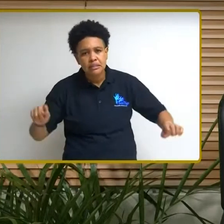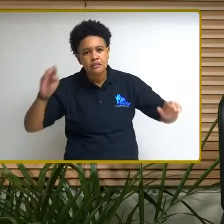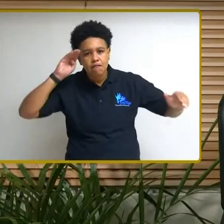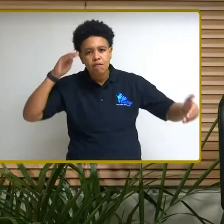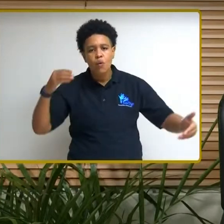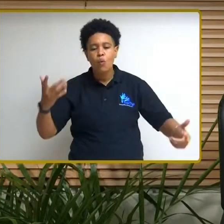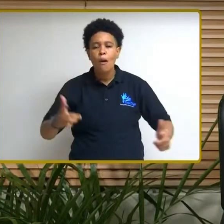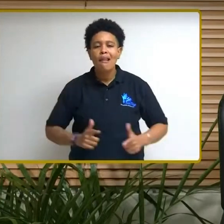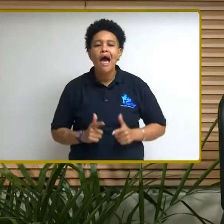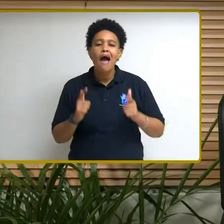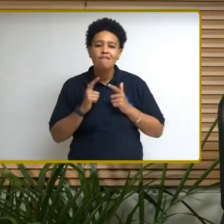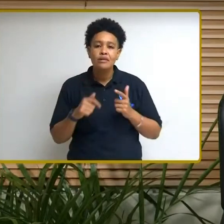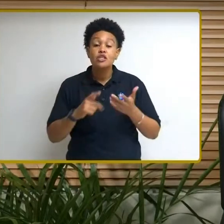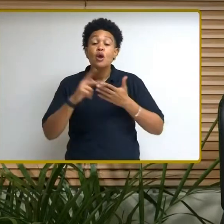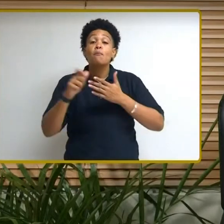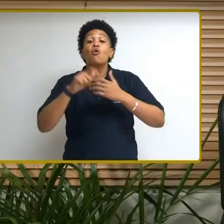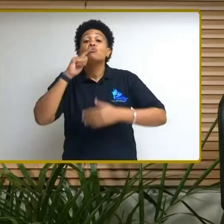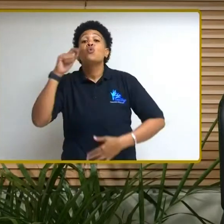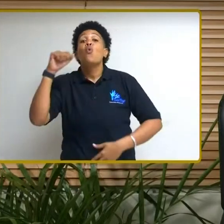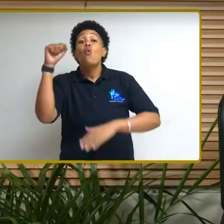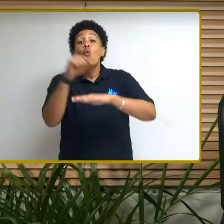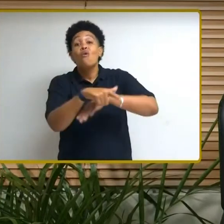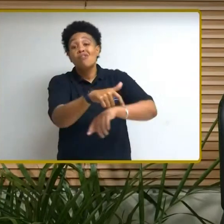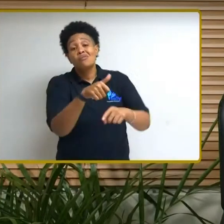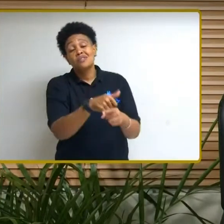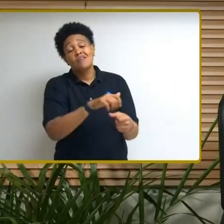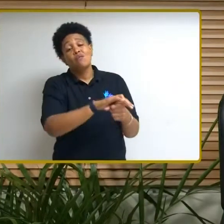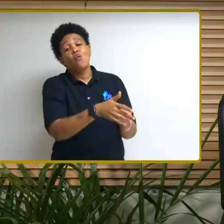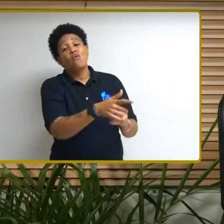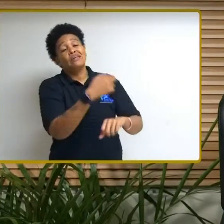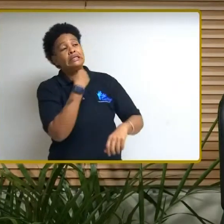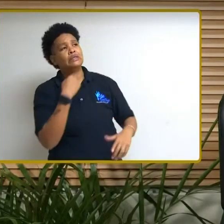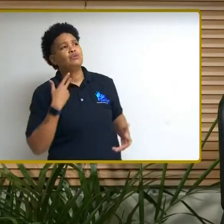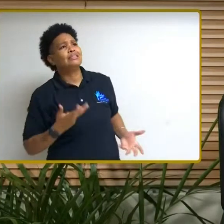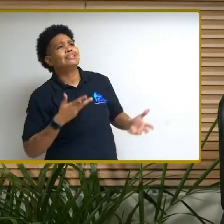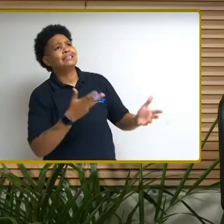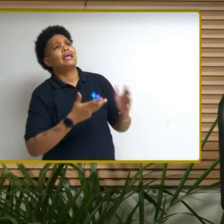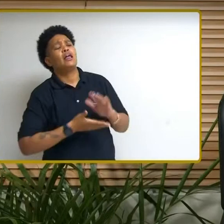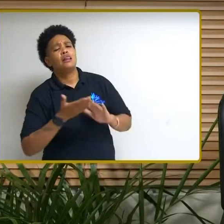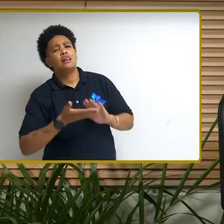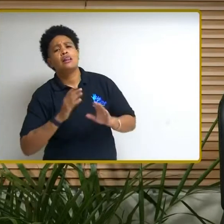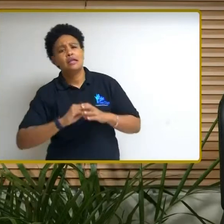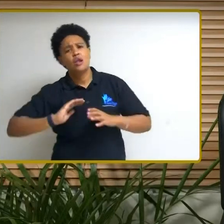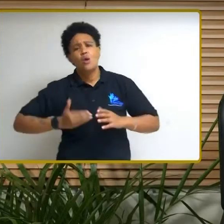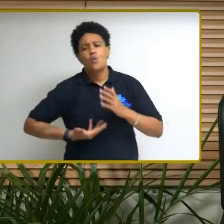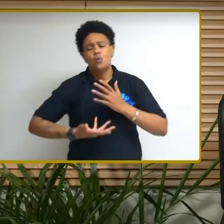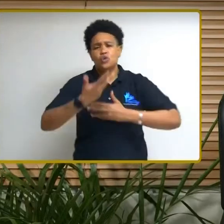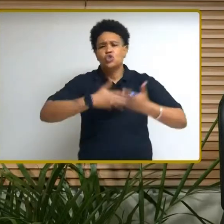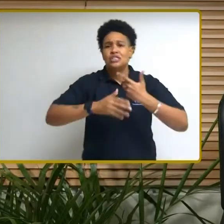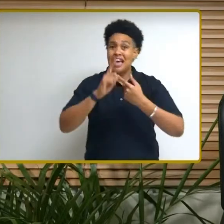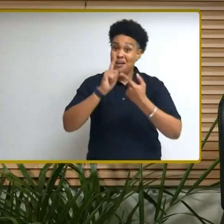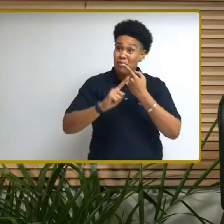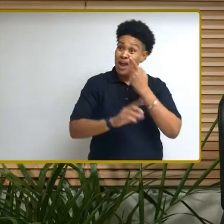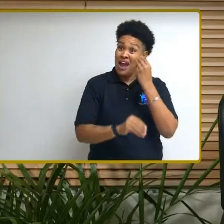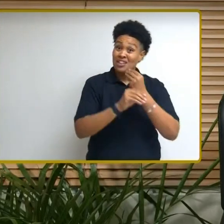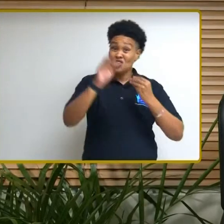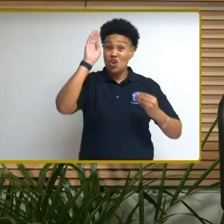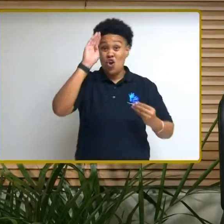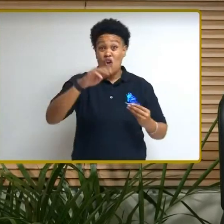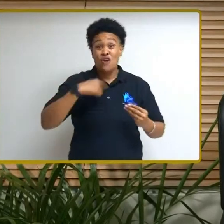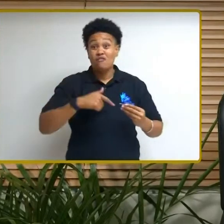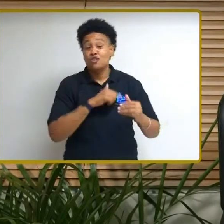a program to overcome a threat to our society and to all of us